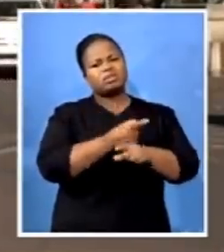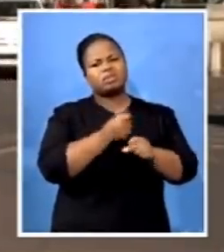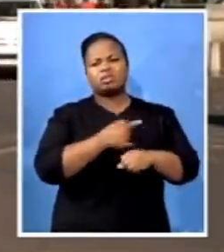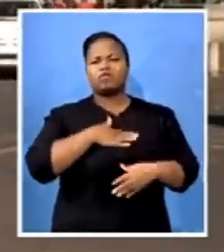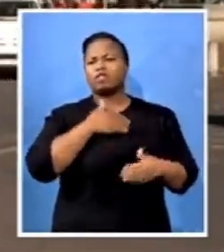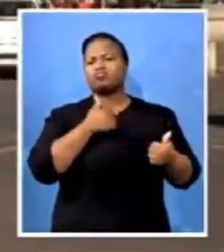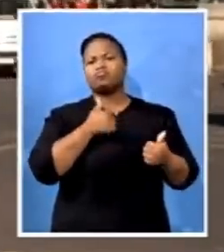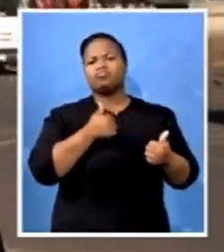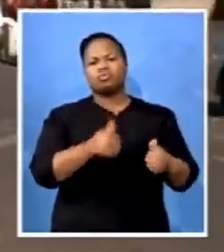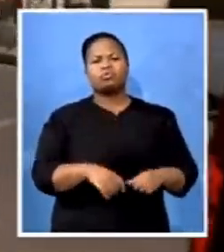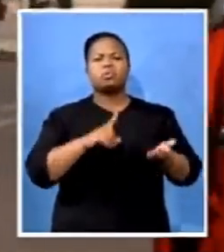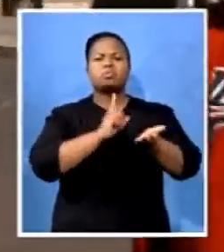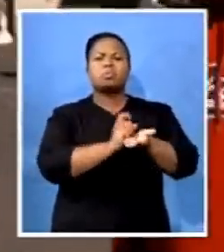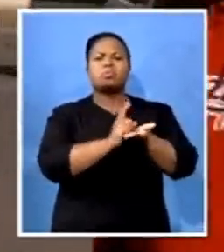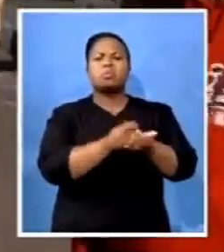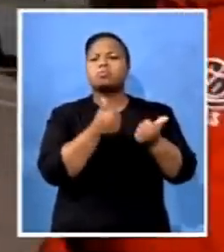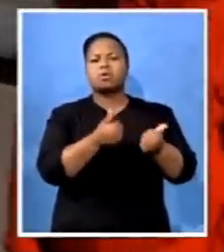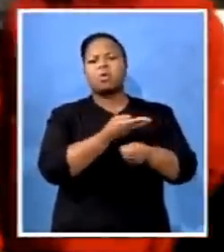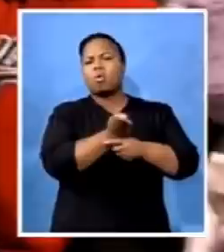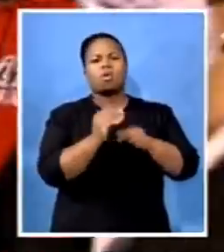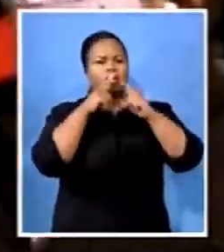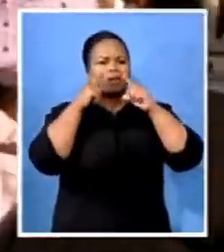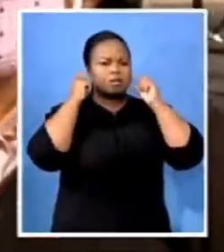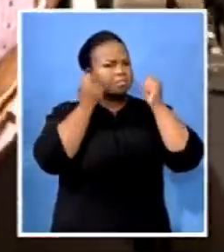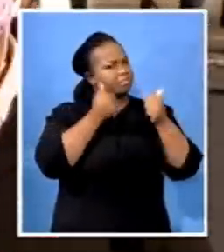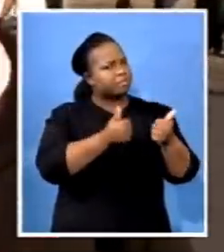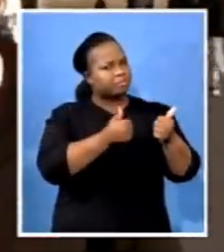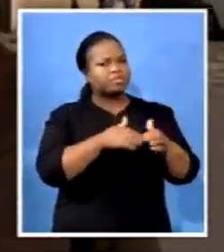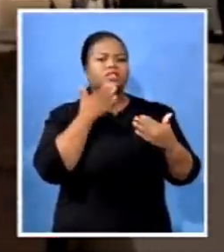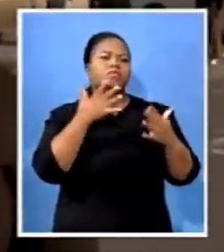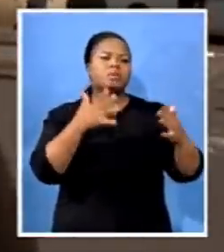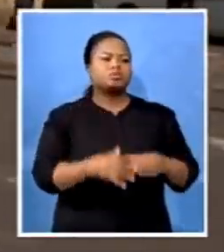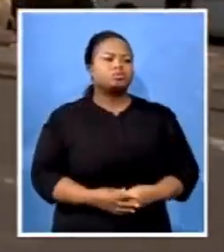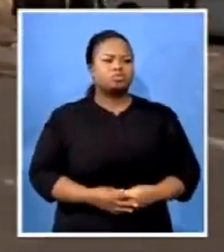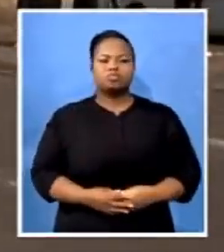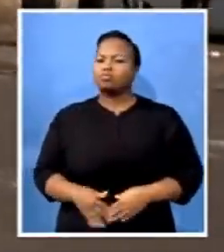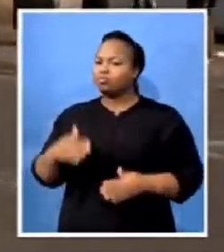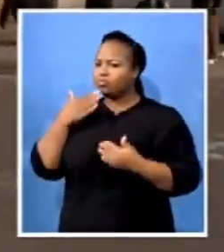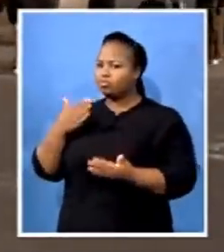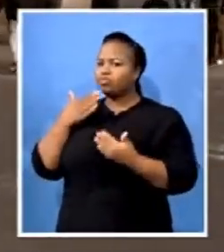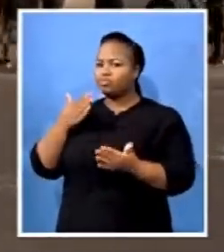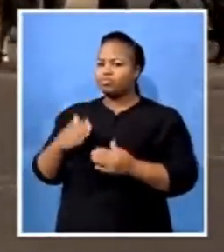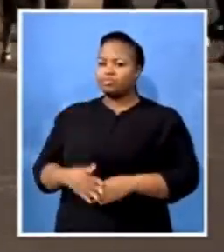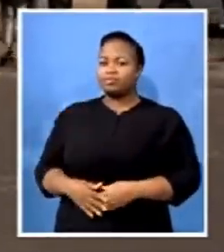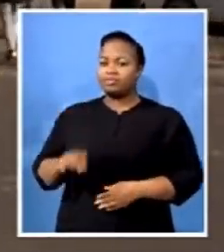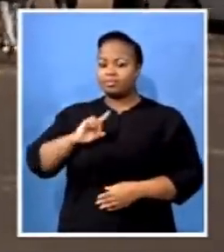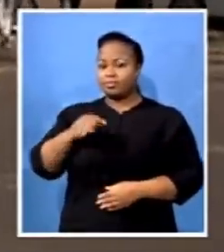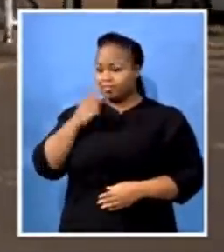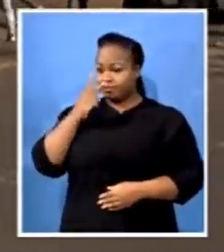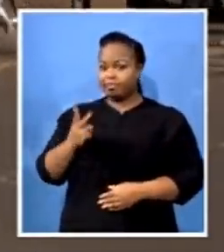have a mask on. Yes, thanks very much. Thank you very much for your time, sir. So as you can see, commuters indeed